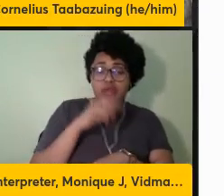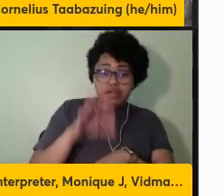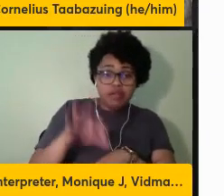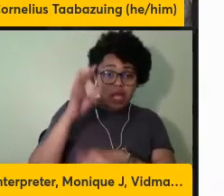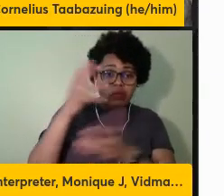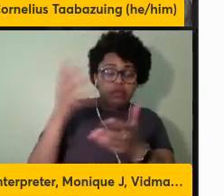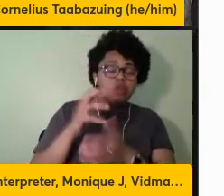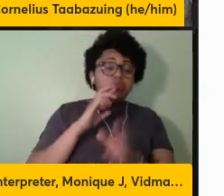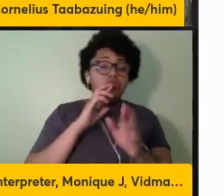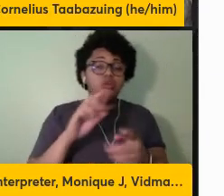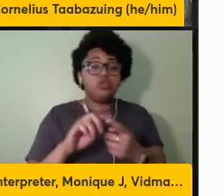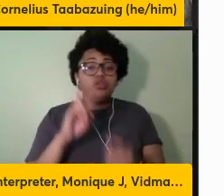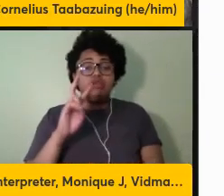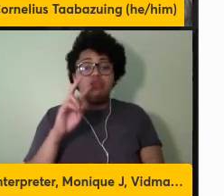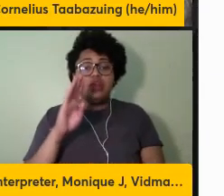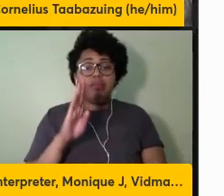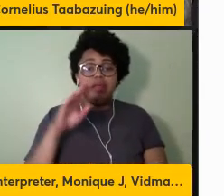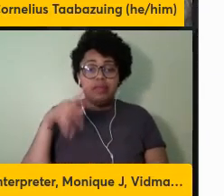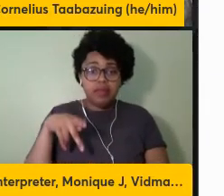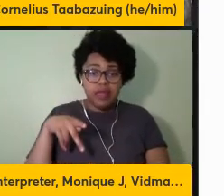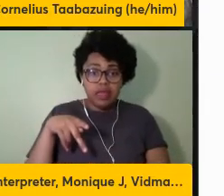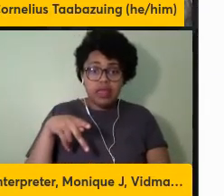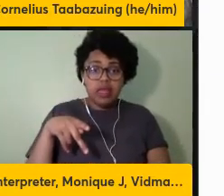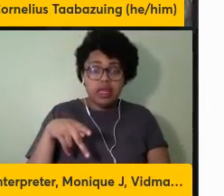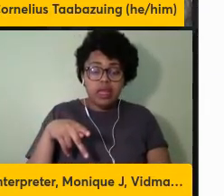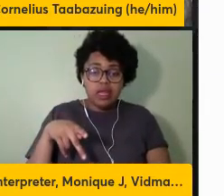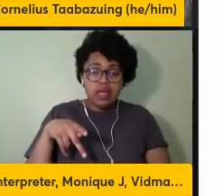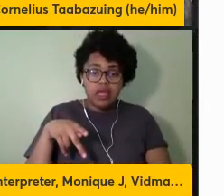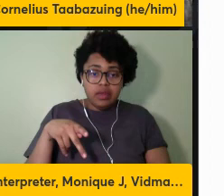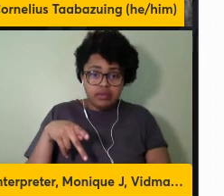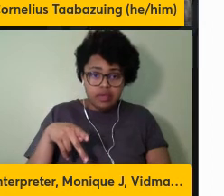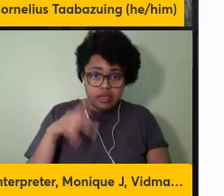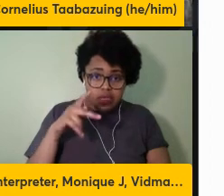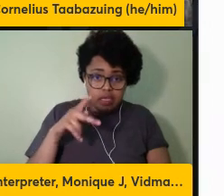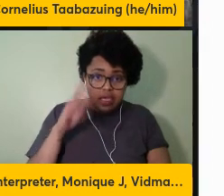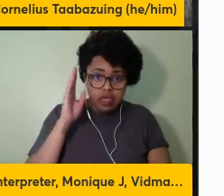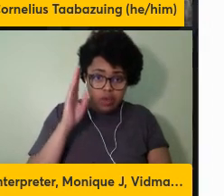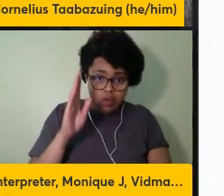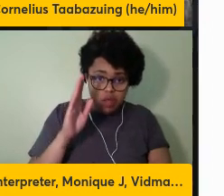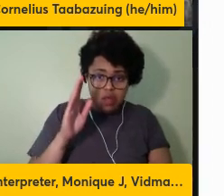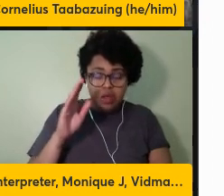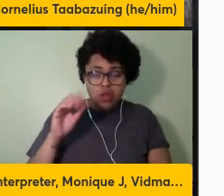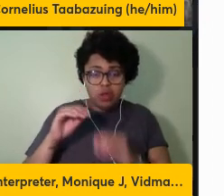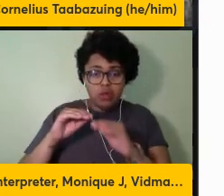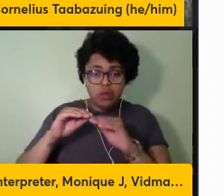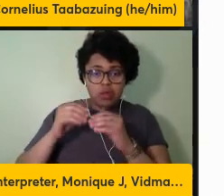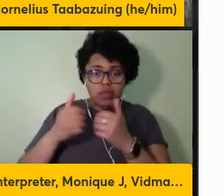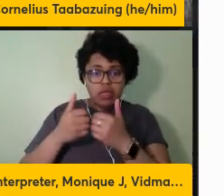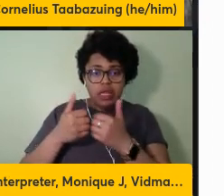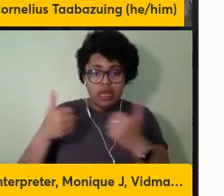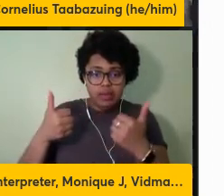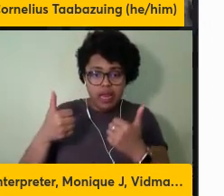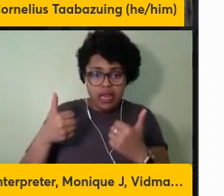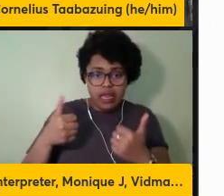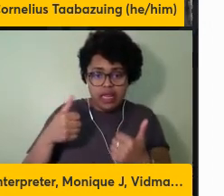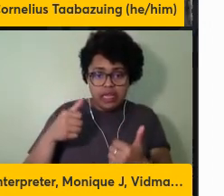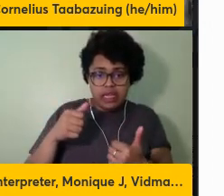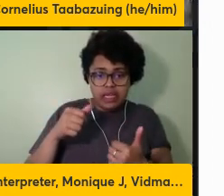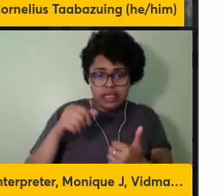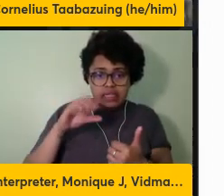to VBP, it inhibits these serine hydrolases and it'll activate these inflammasomes. We also found that it